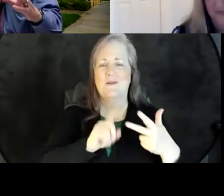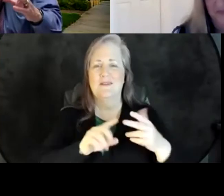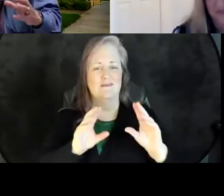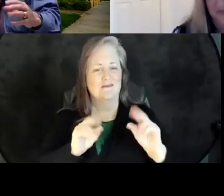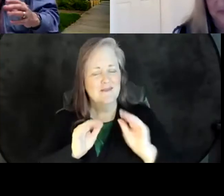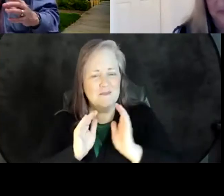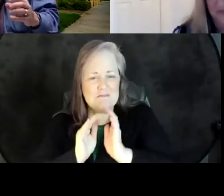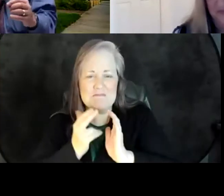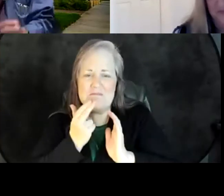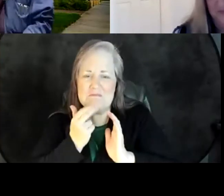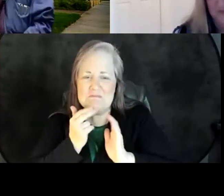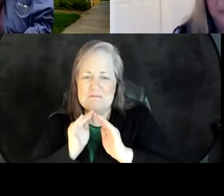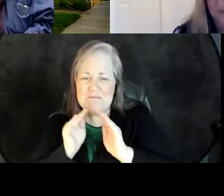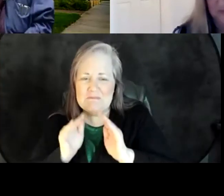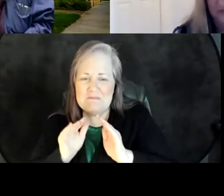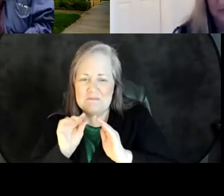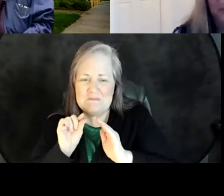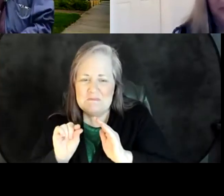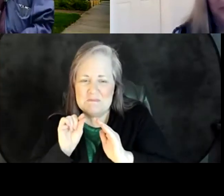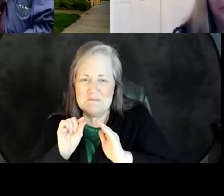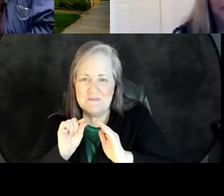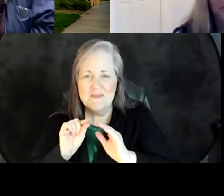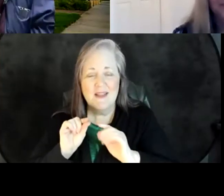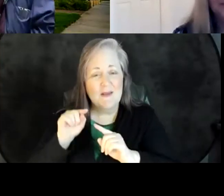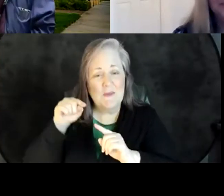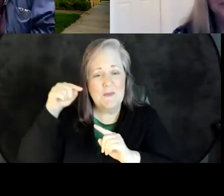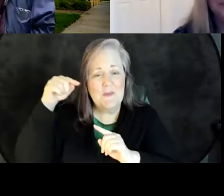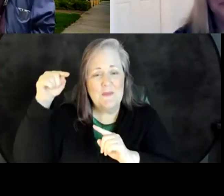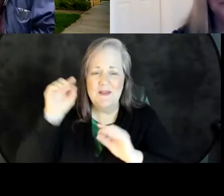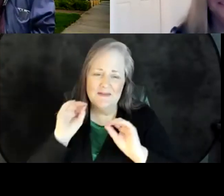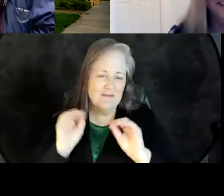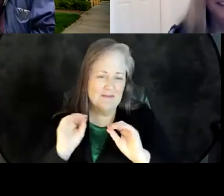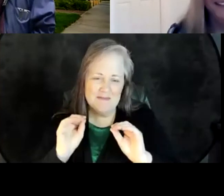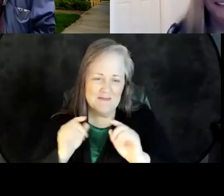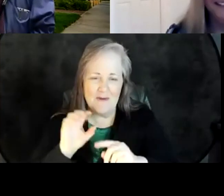It's a little home without the little smoke coming out of the chimney.